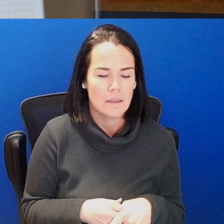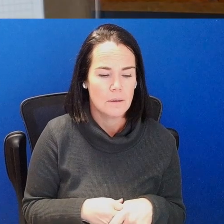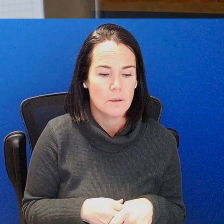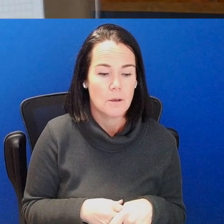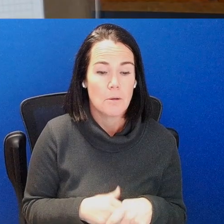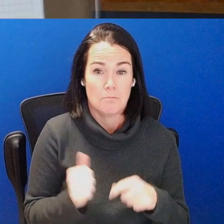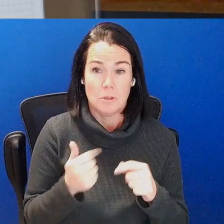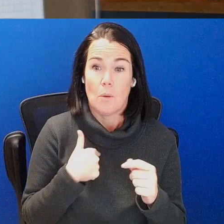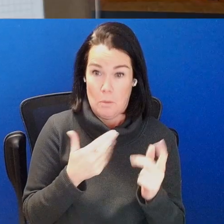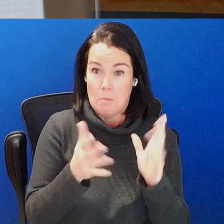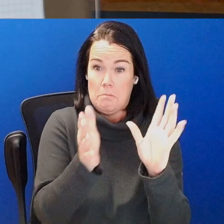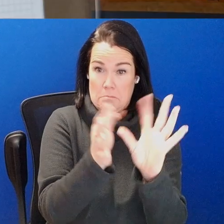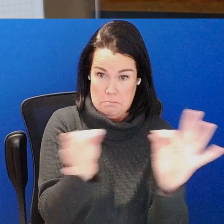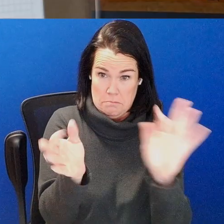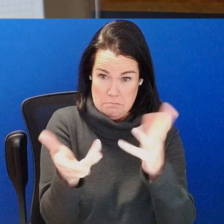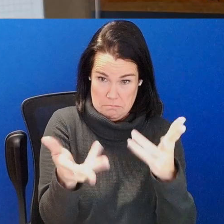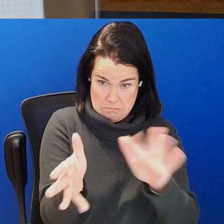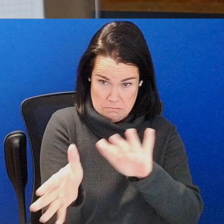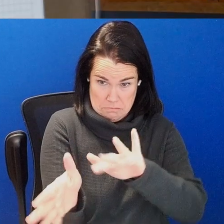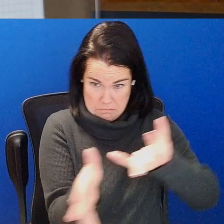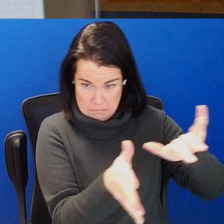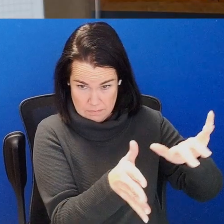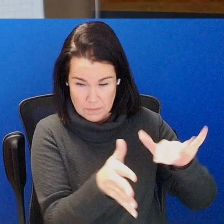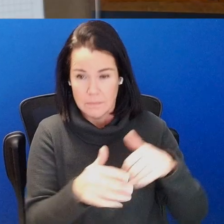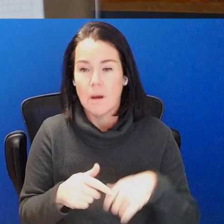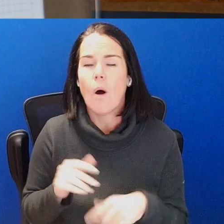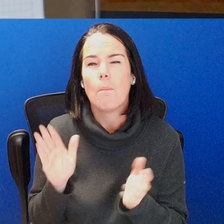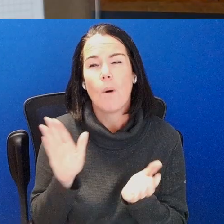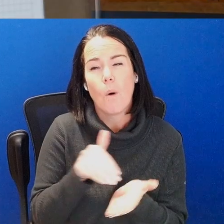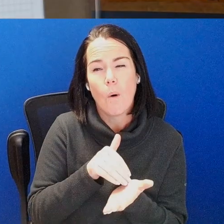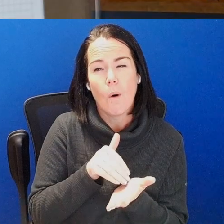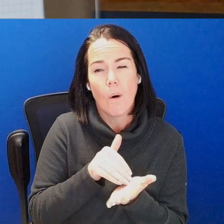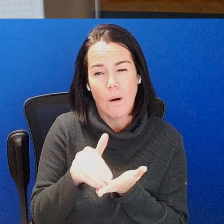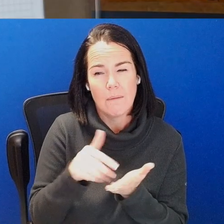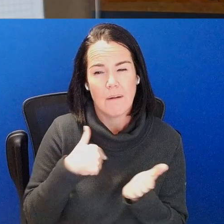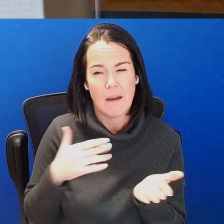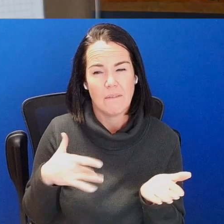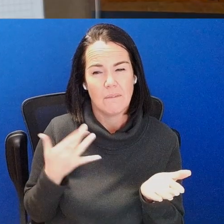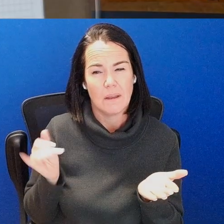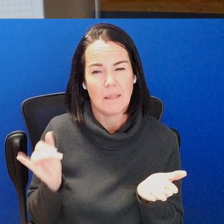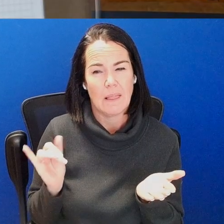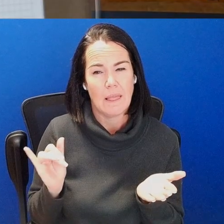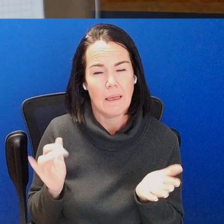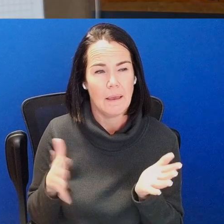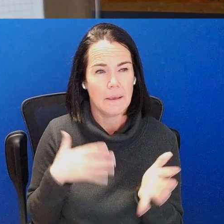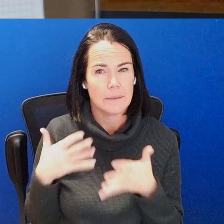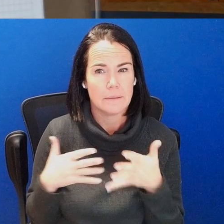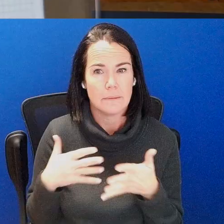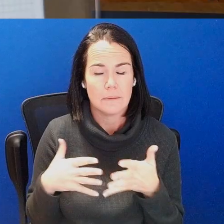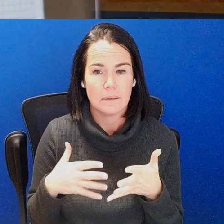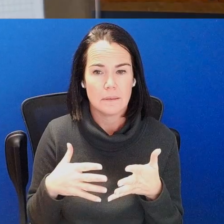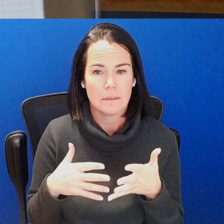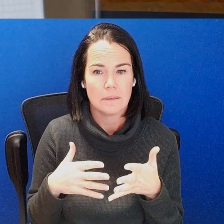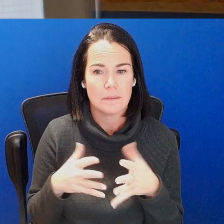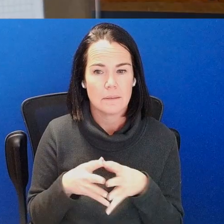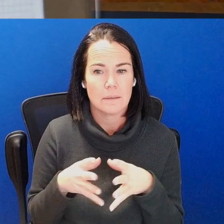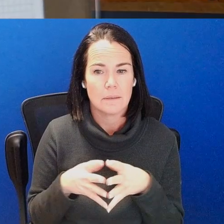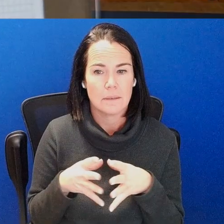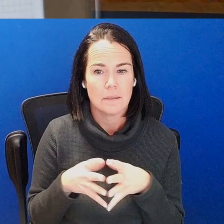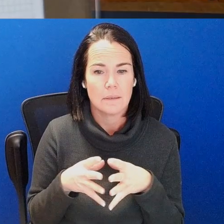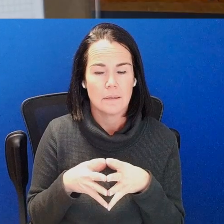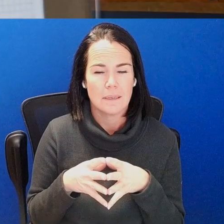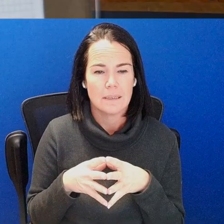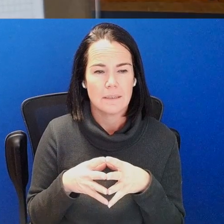said, I often feel like there's this